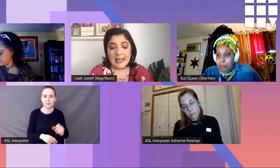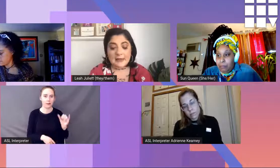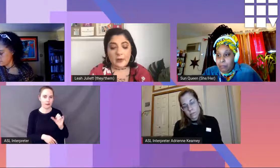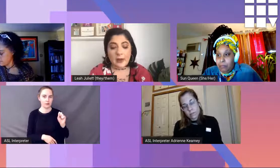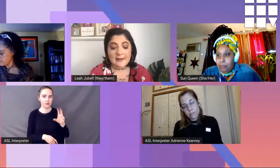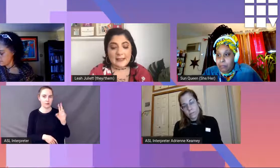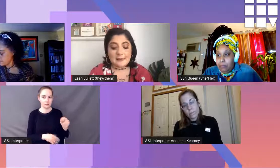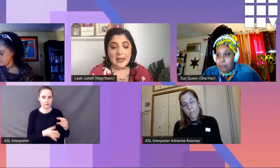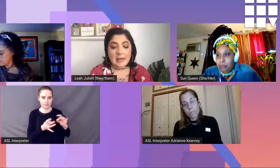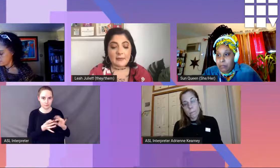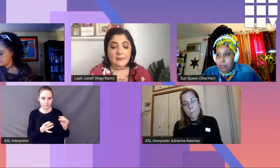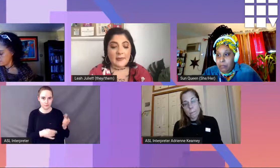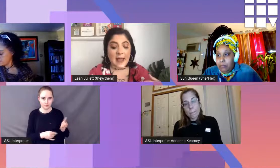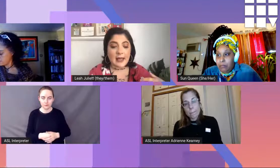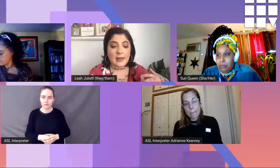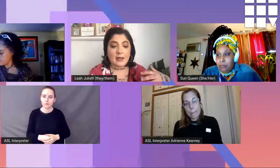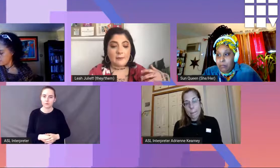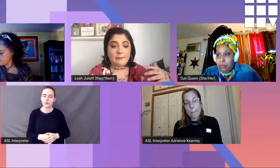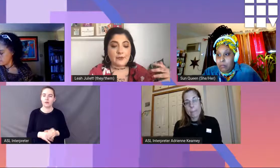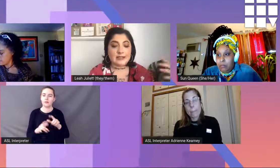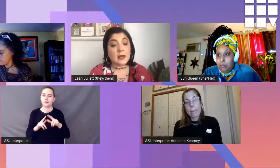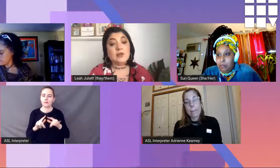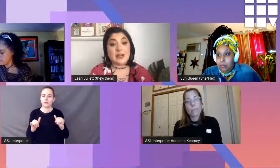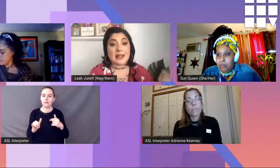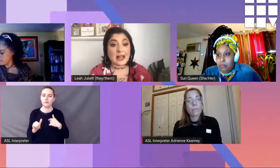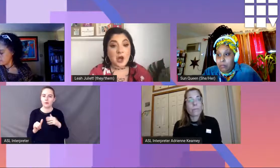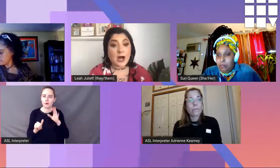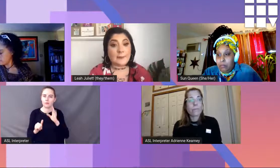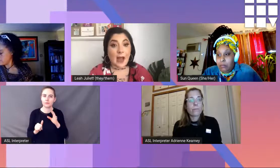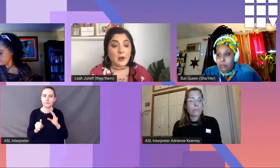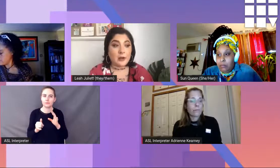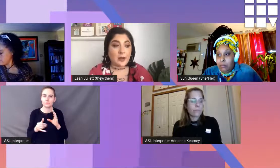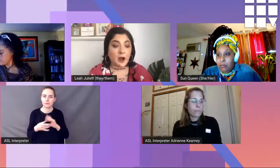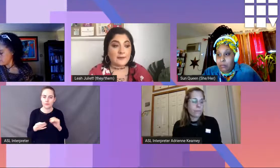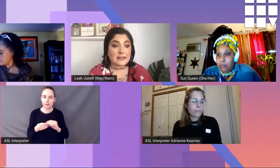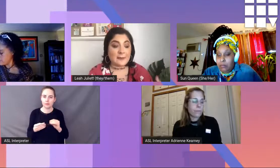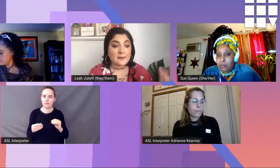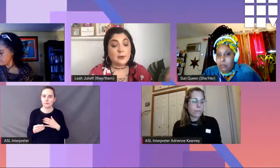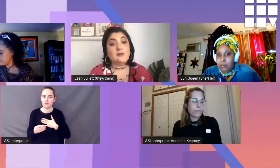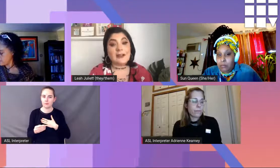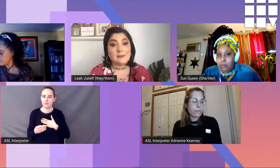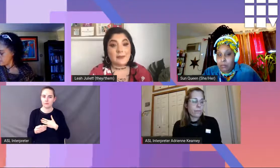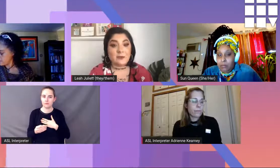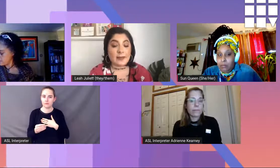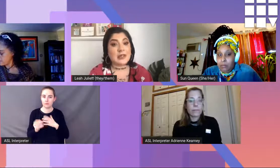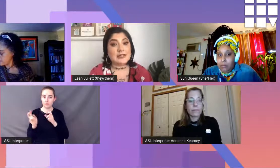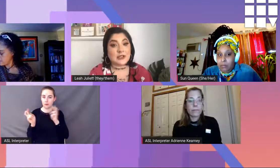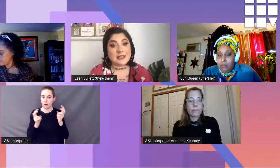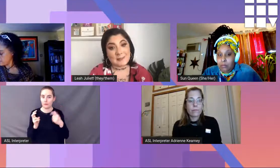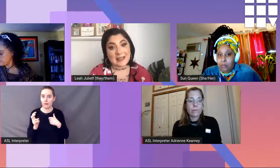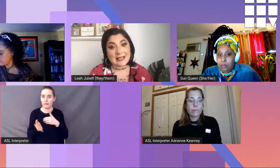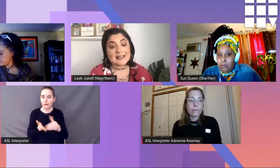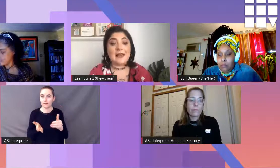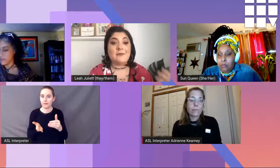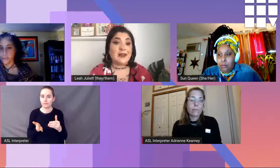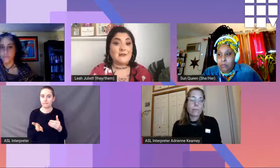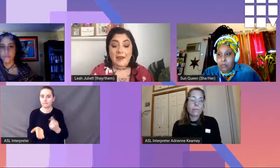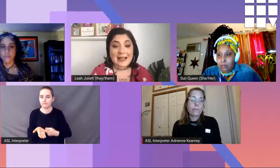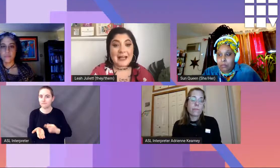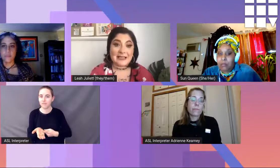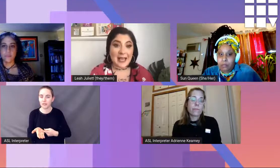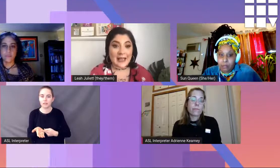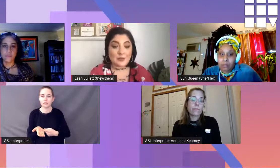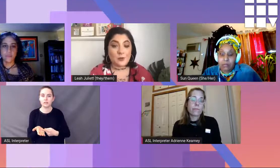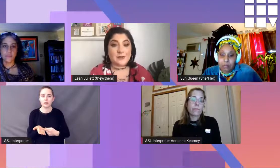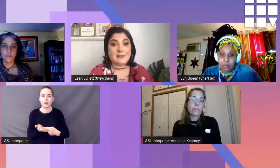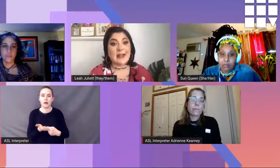will say, though, at the same time that the subject that I talk about oftentimes prevents me from being in certain spaces. I've been